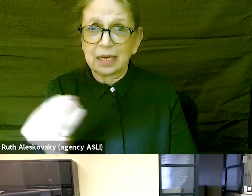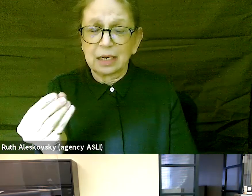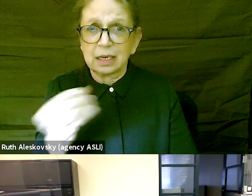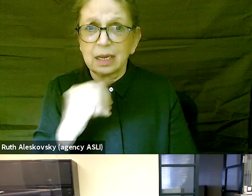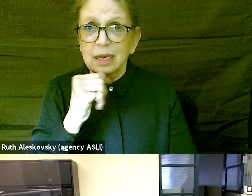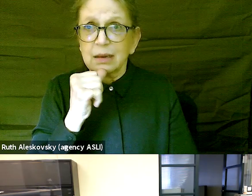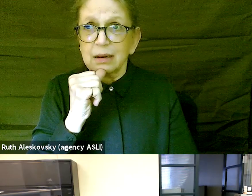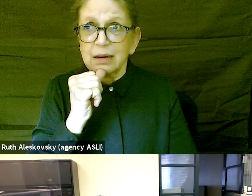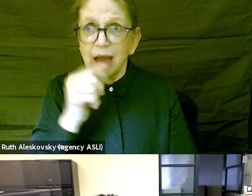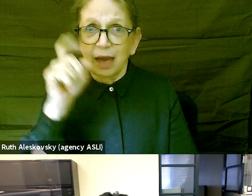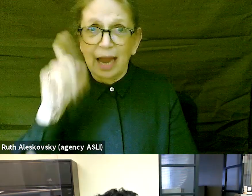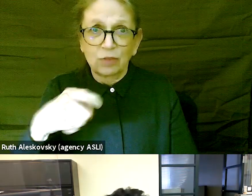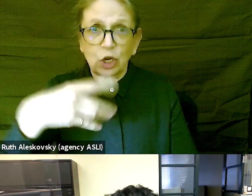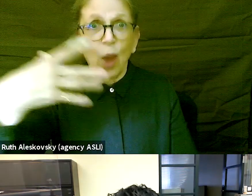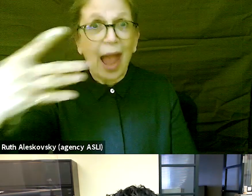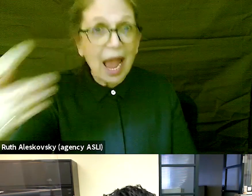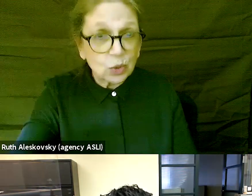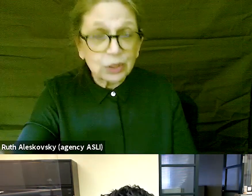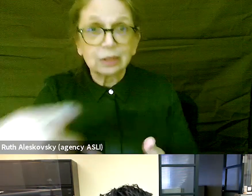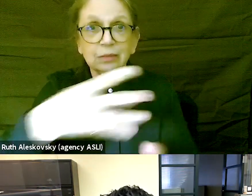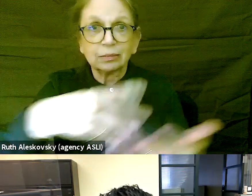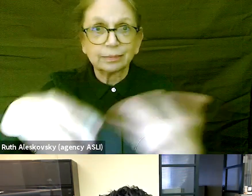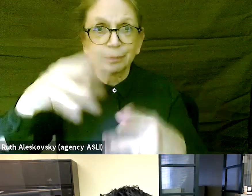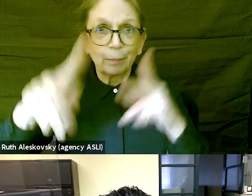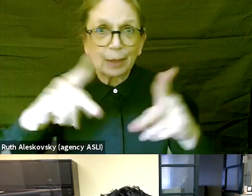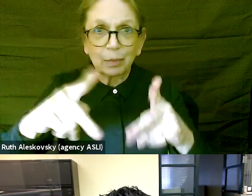being around lots of people and that sort of thing. So,